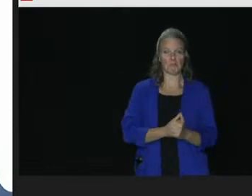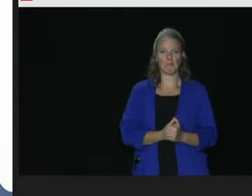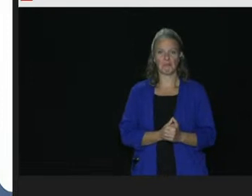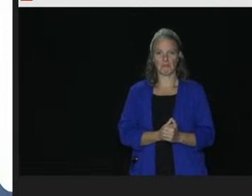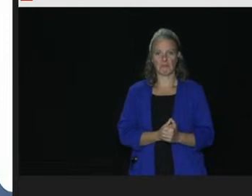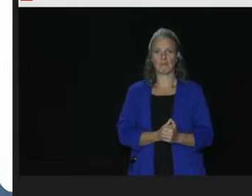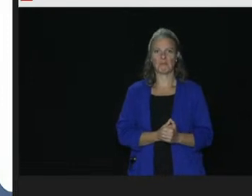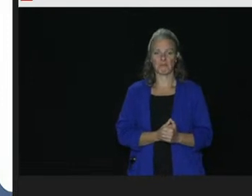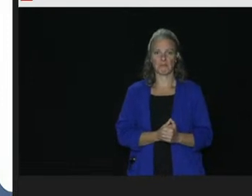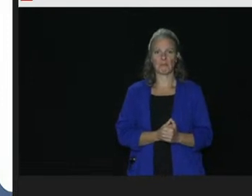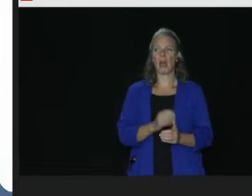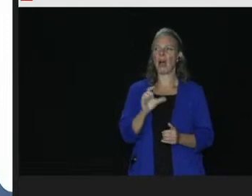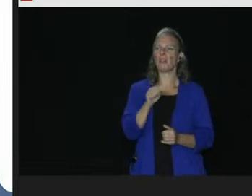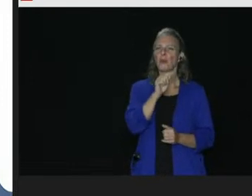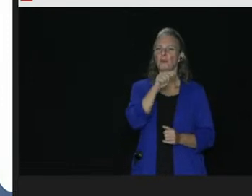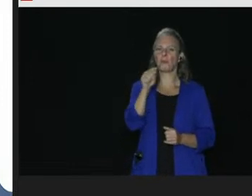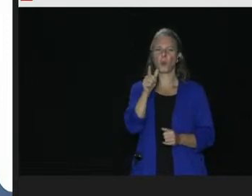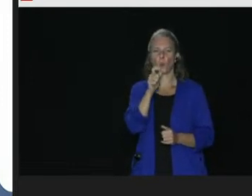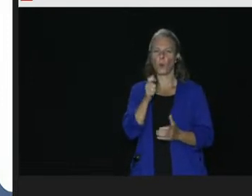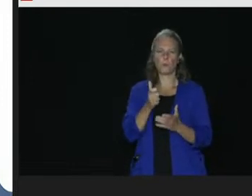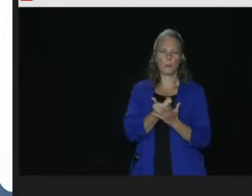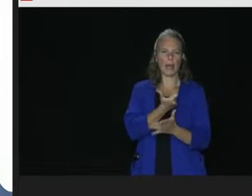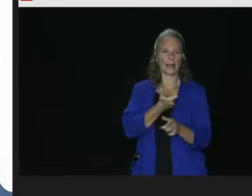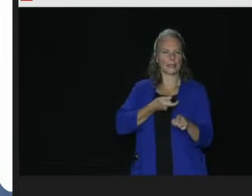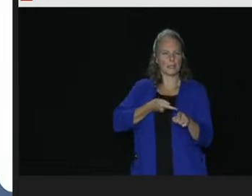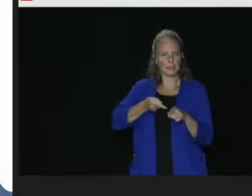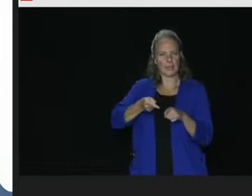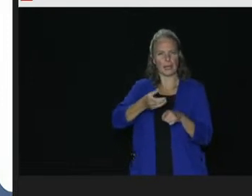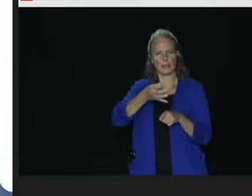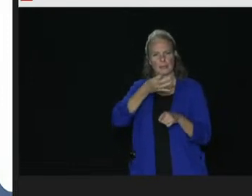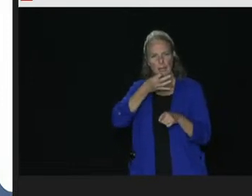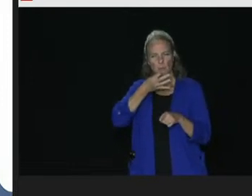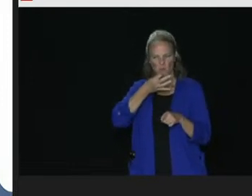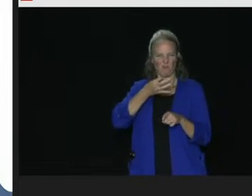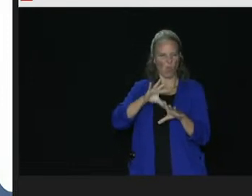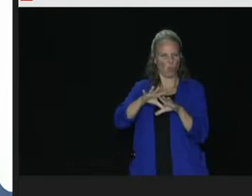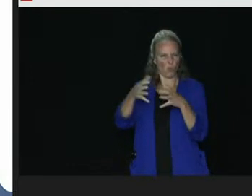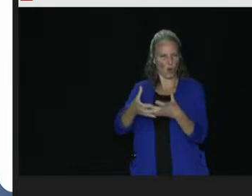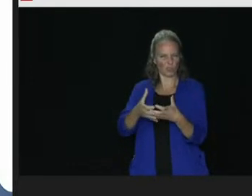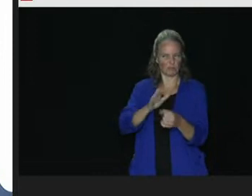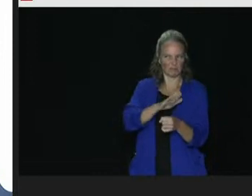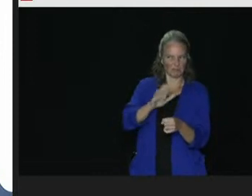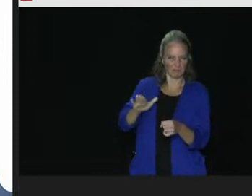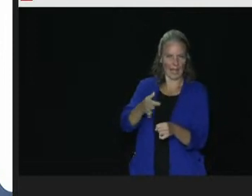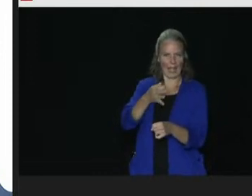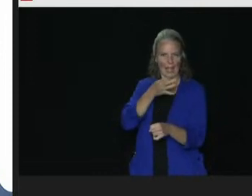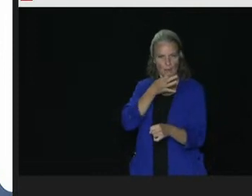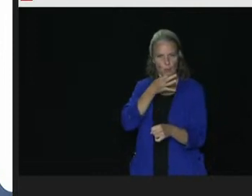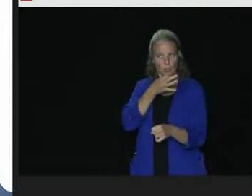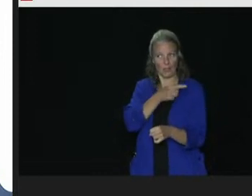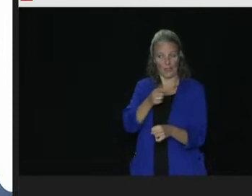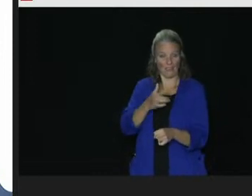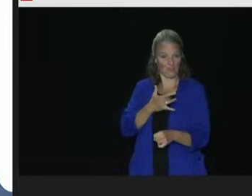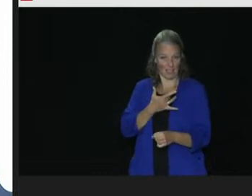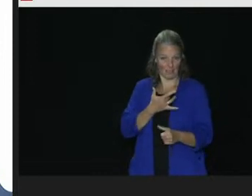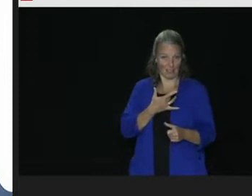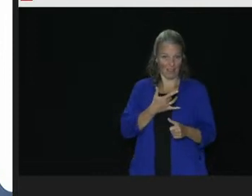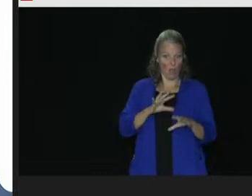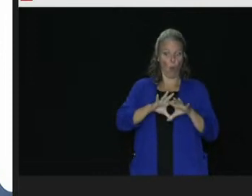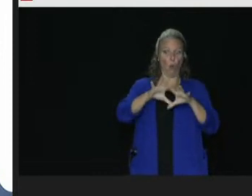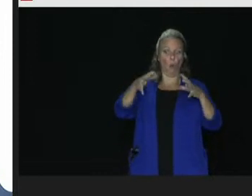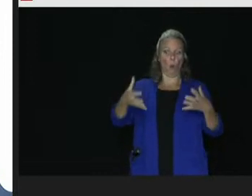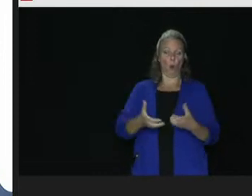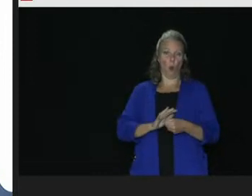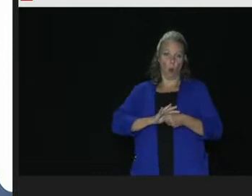and as many experts believe around the world, we have a pandemic. A pandemic is